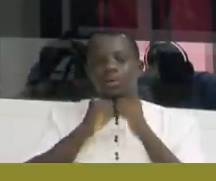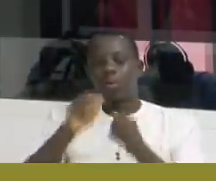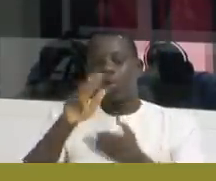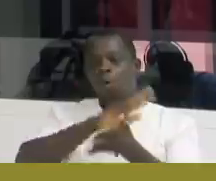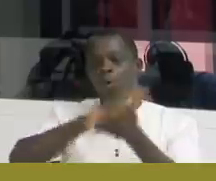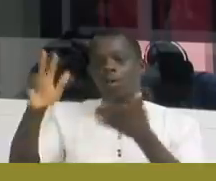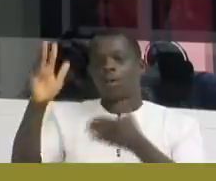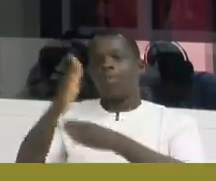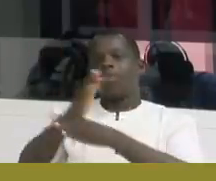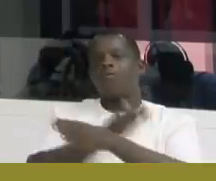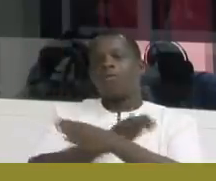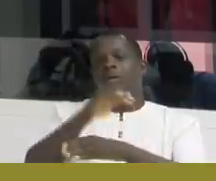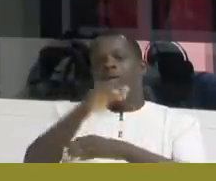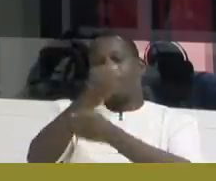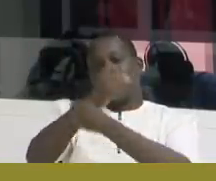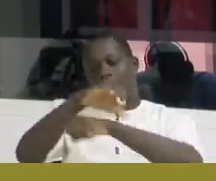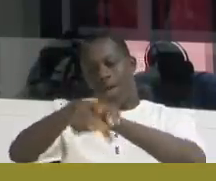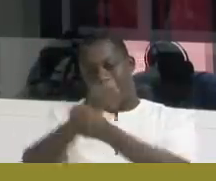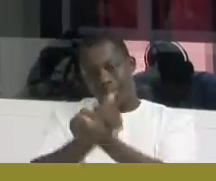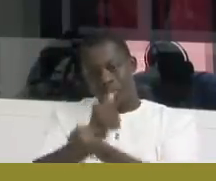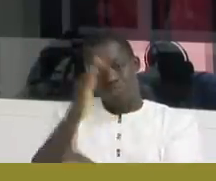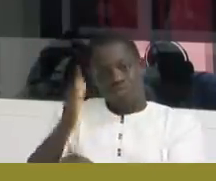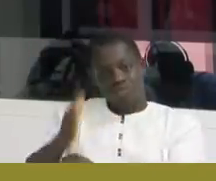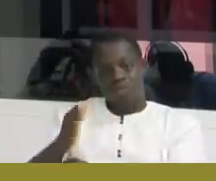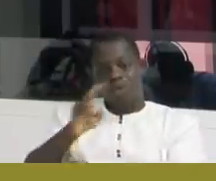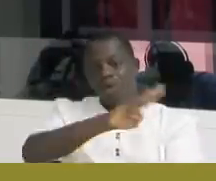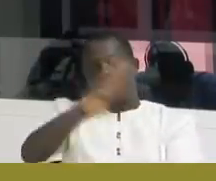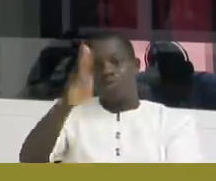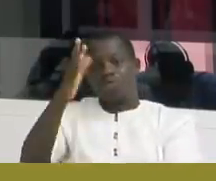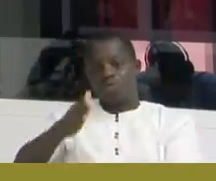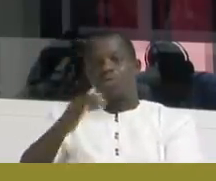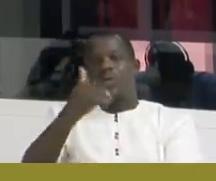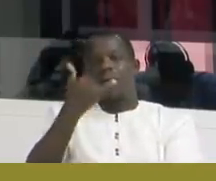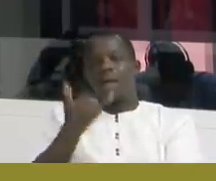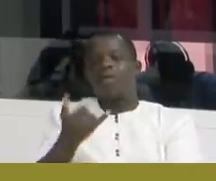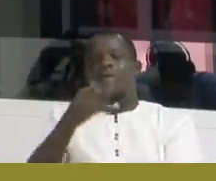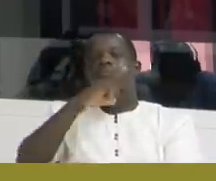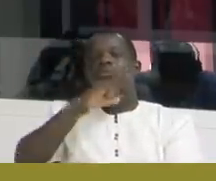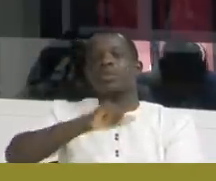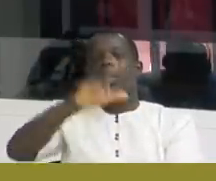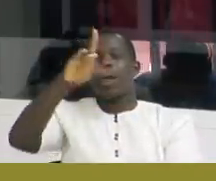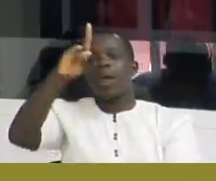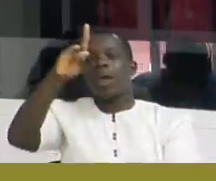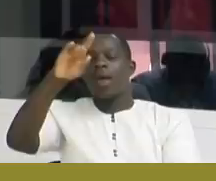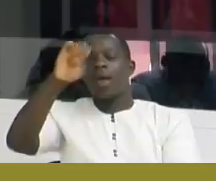true? That is not true. Well, Mr. Dembanjai, who was present,